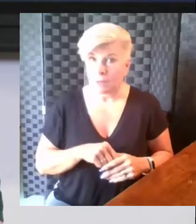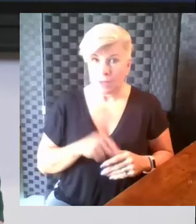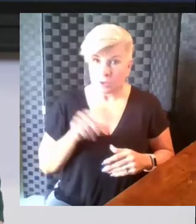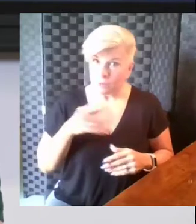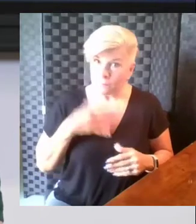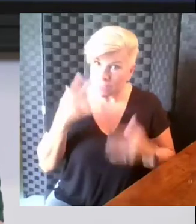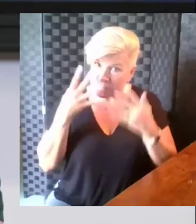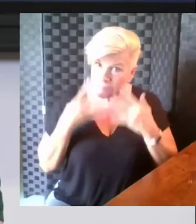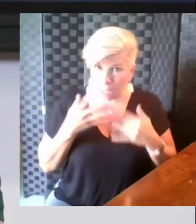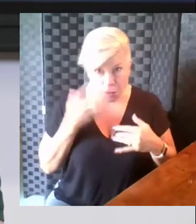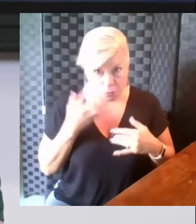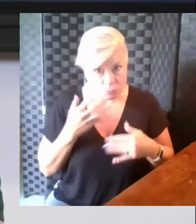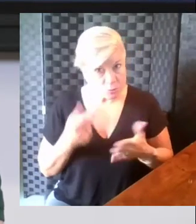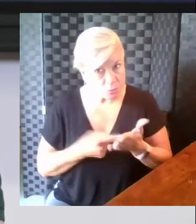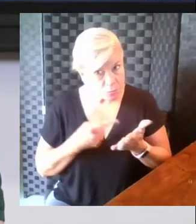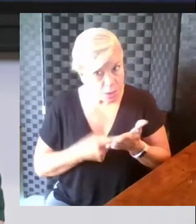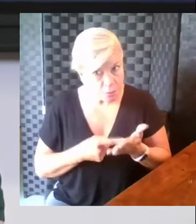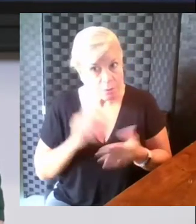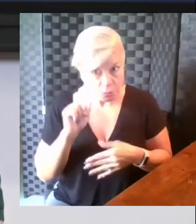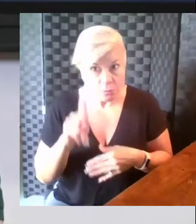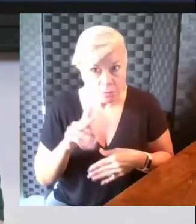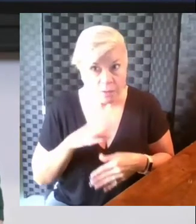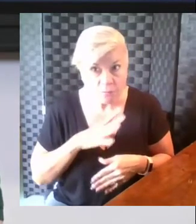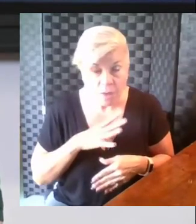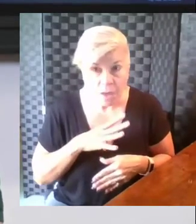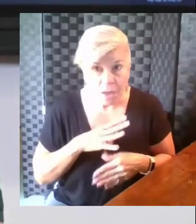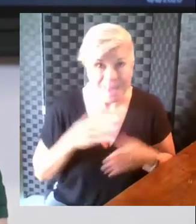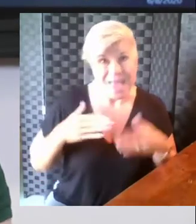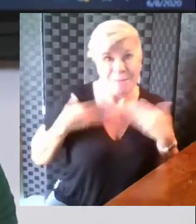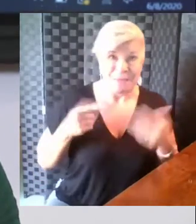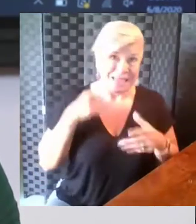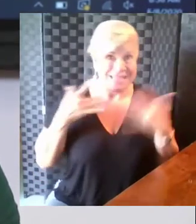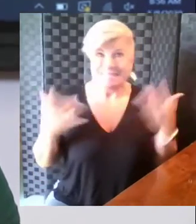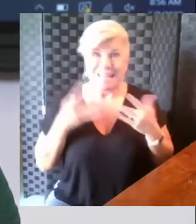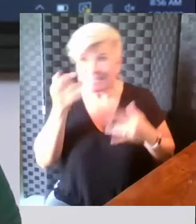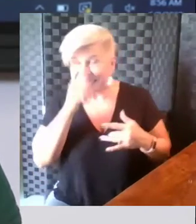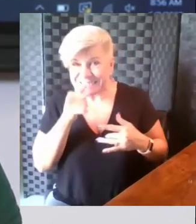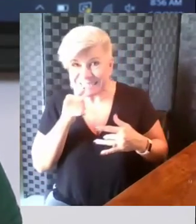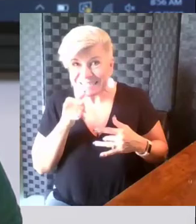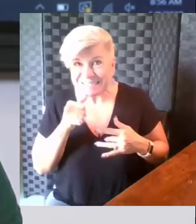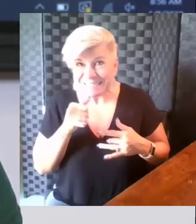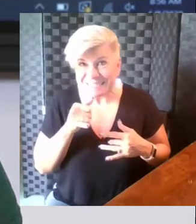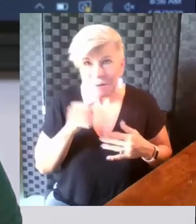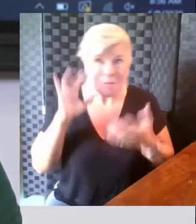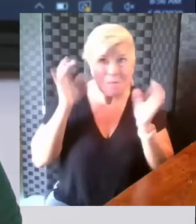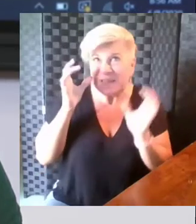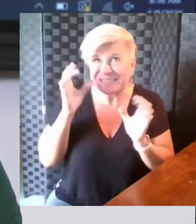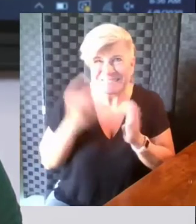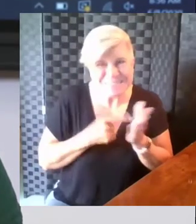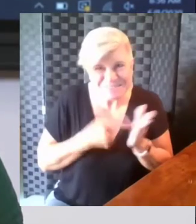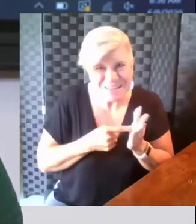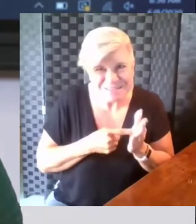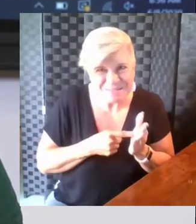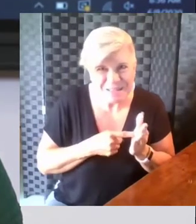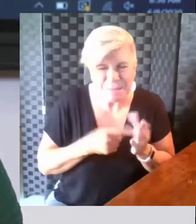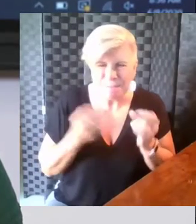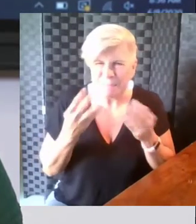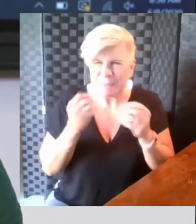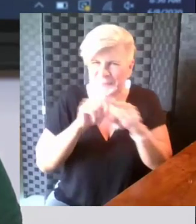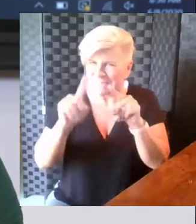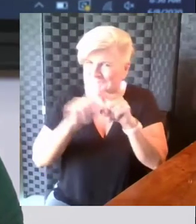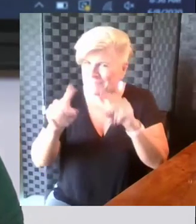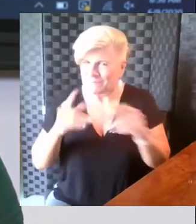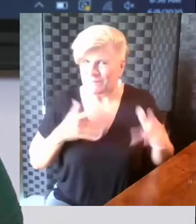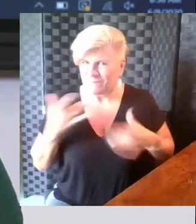sad or angry sometimes. It's okay if you're happy or excited or silly or kind of crazy sometimes too. There's lots of feelings that we